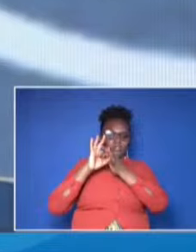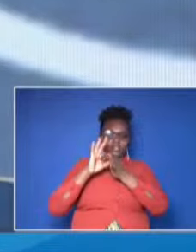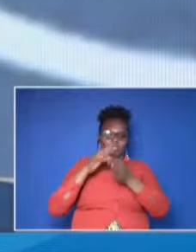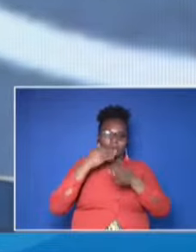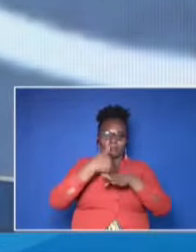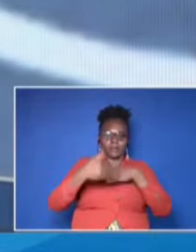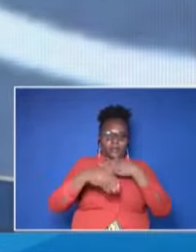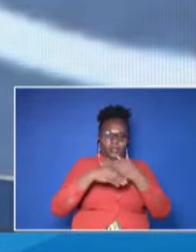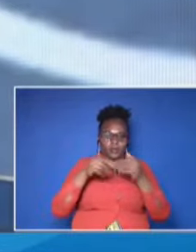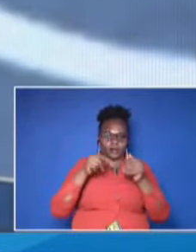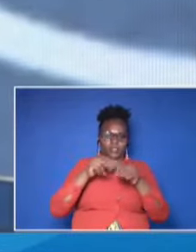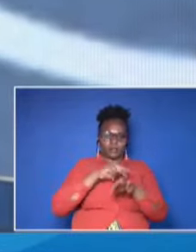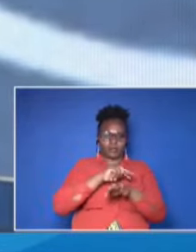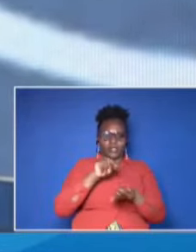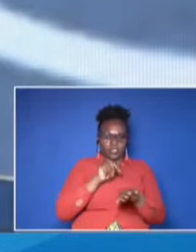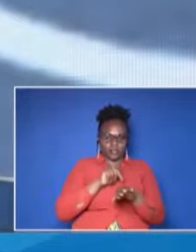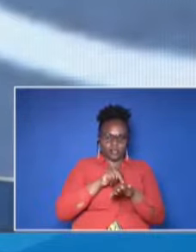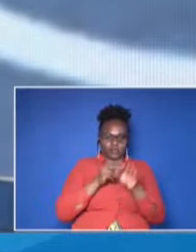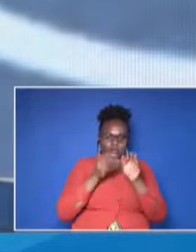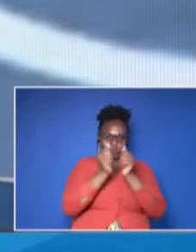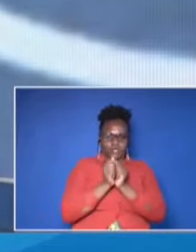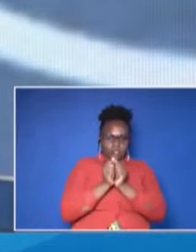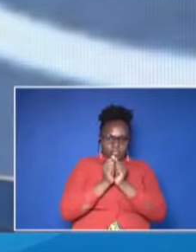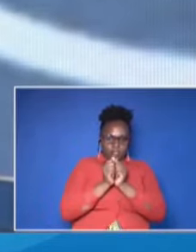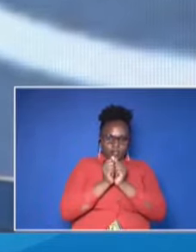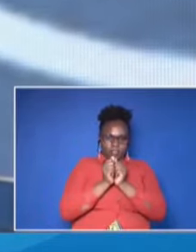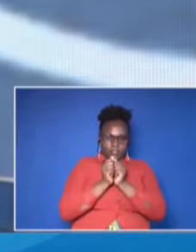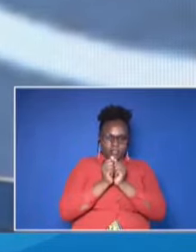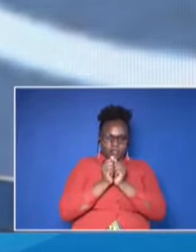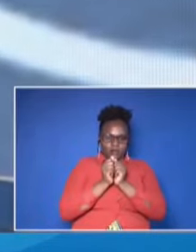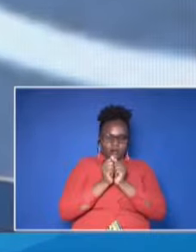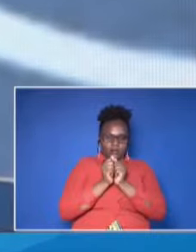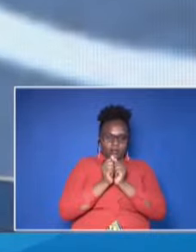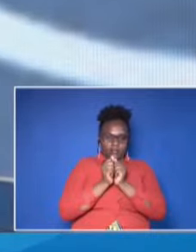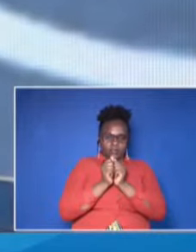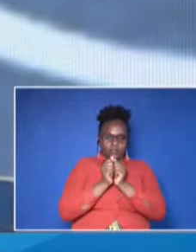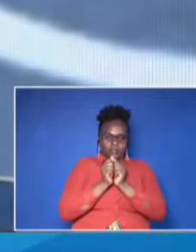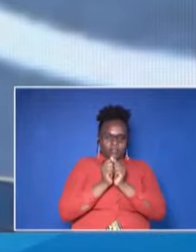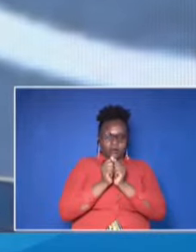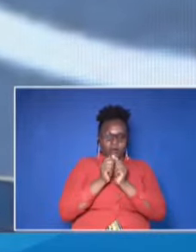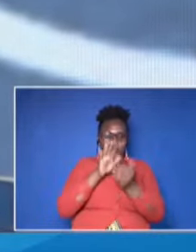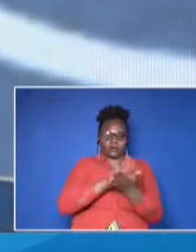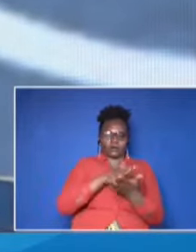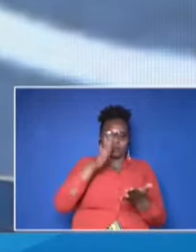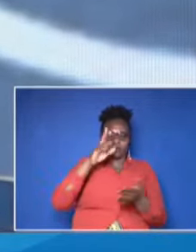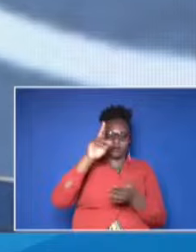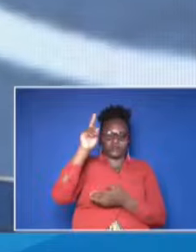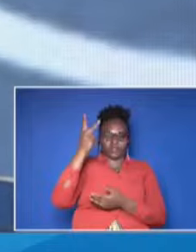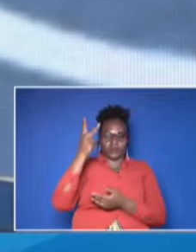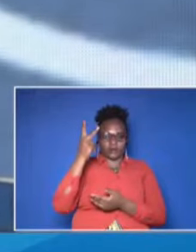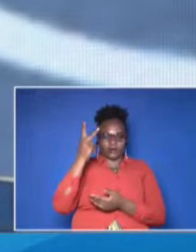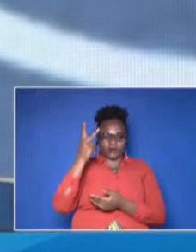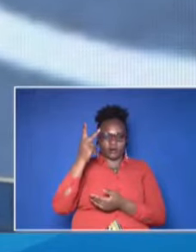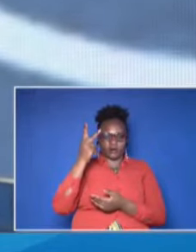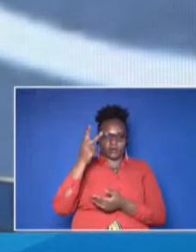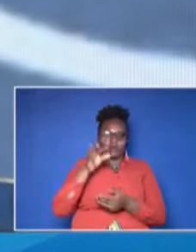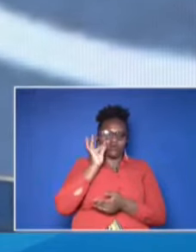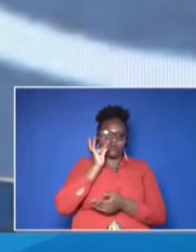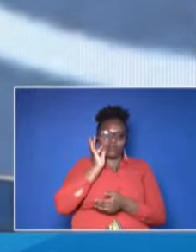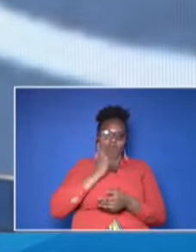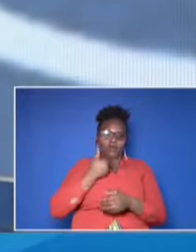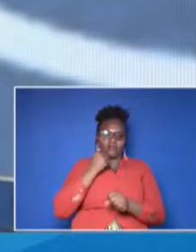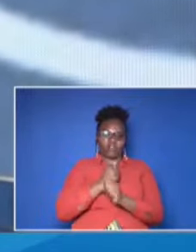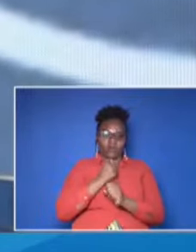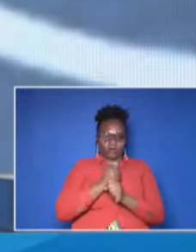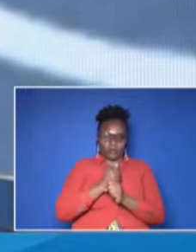build this our nation together and the glory of Kenya the fruit